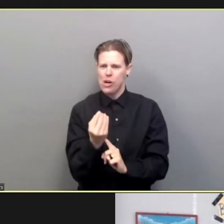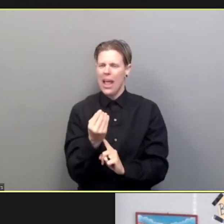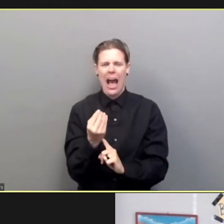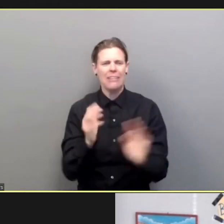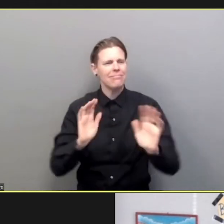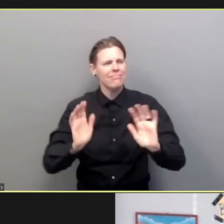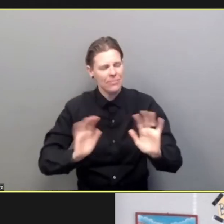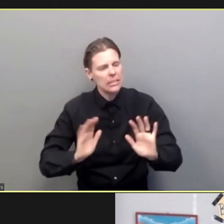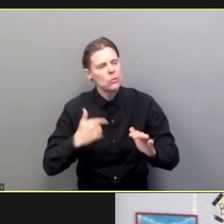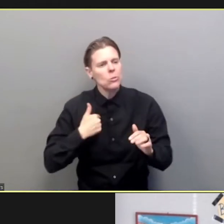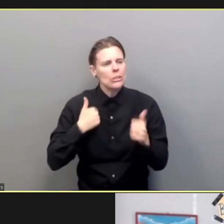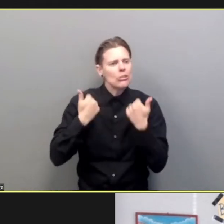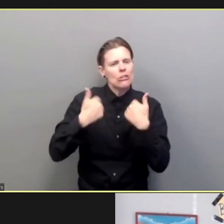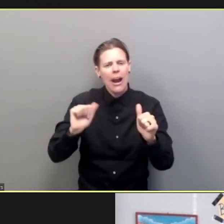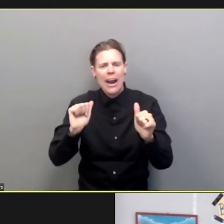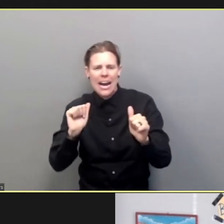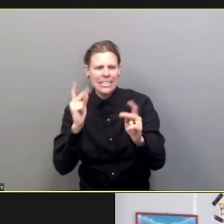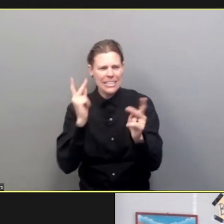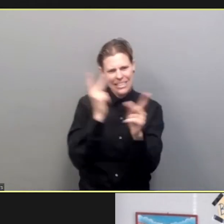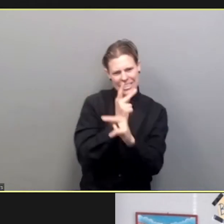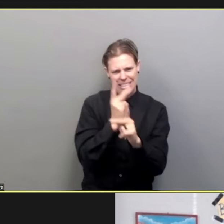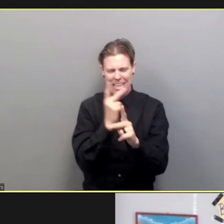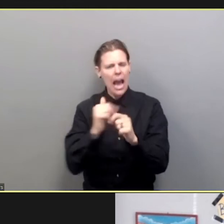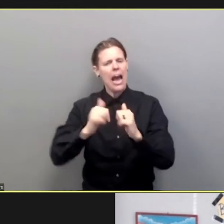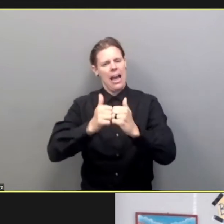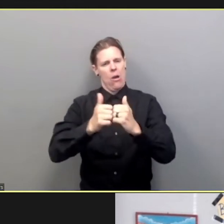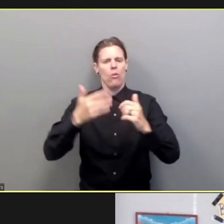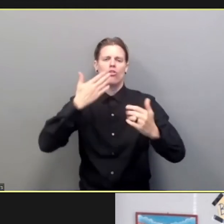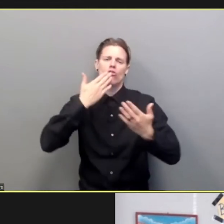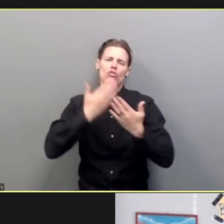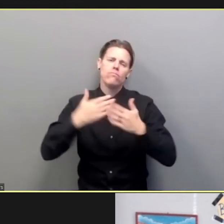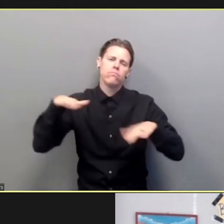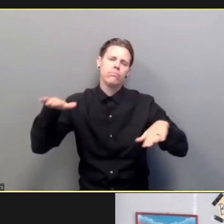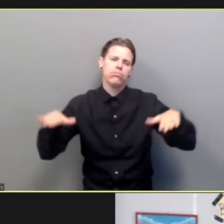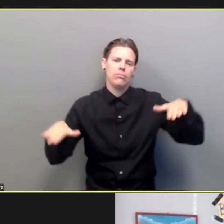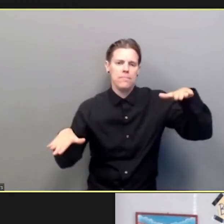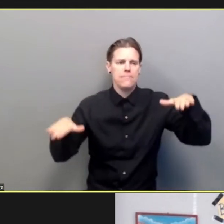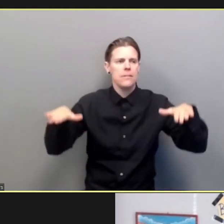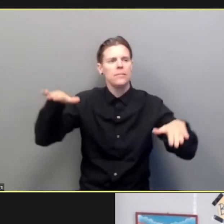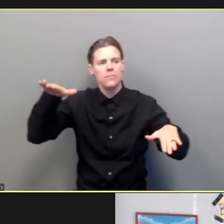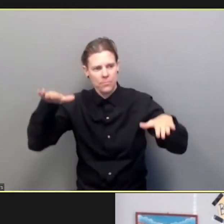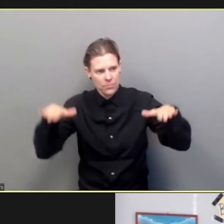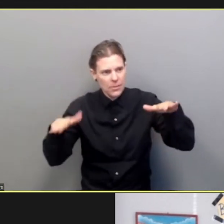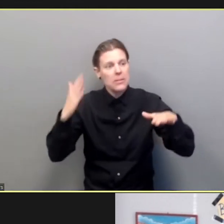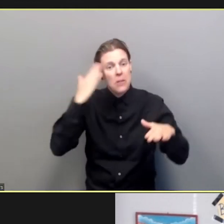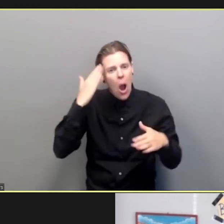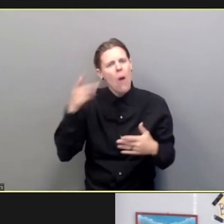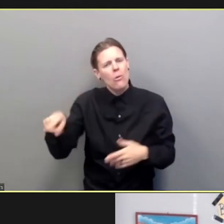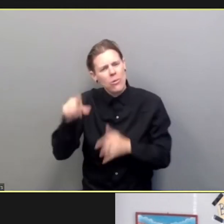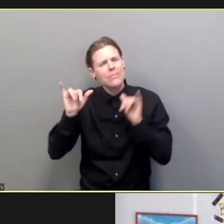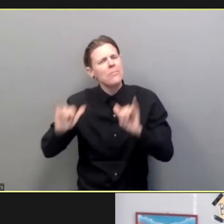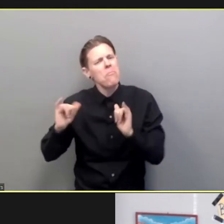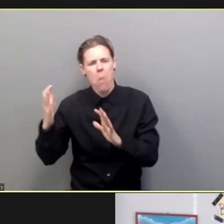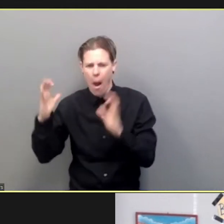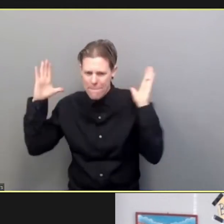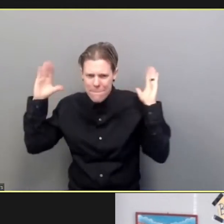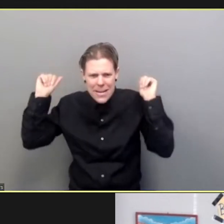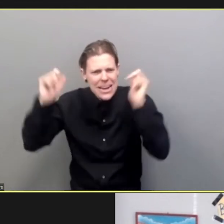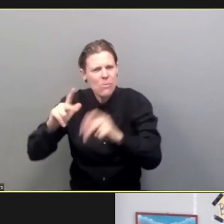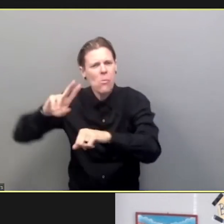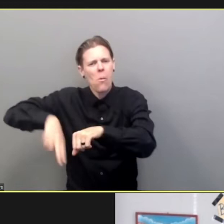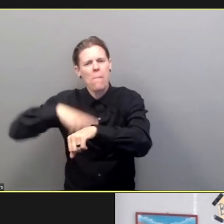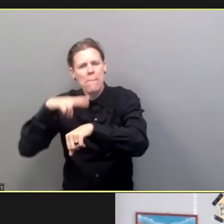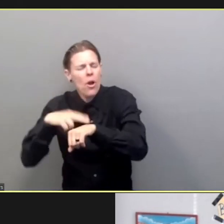that allows people to live relatively normal lives, that restores the economy, that allows kids to get education, and